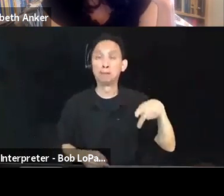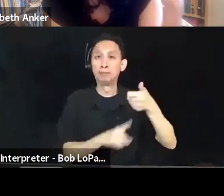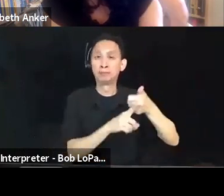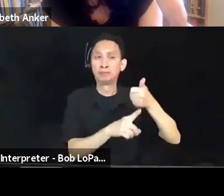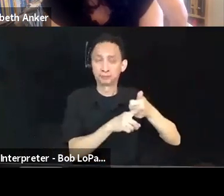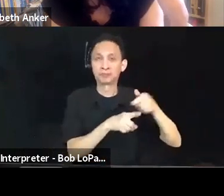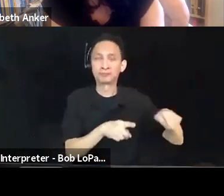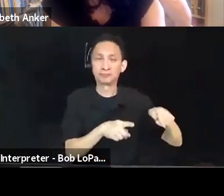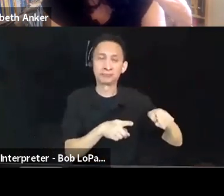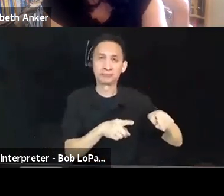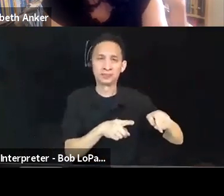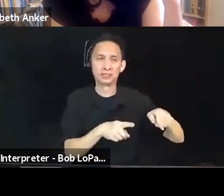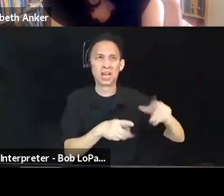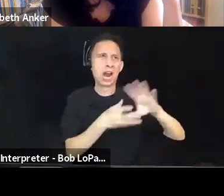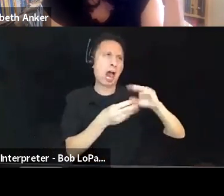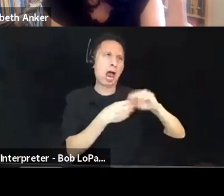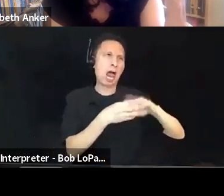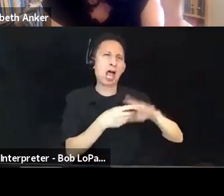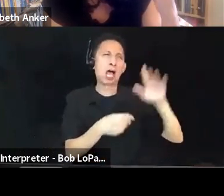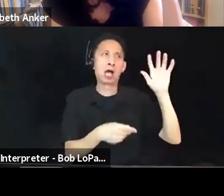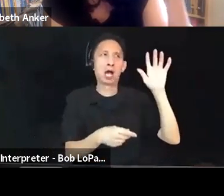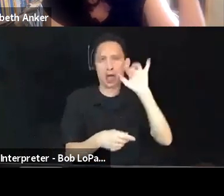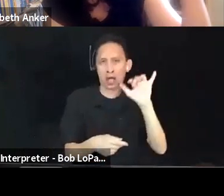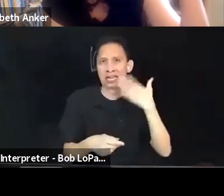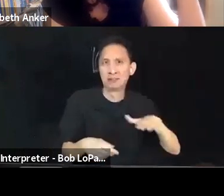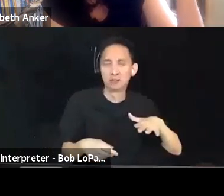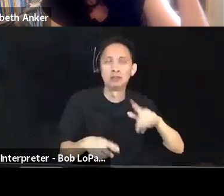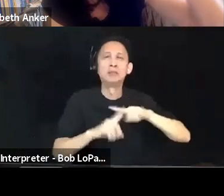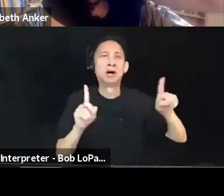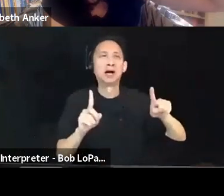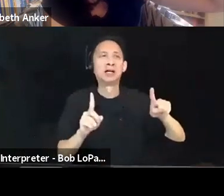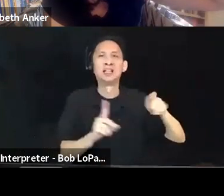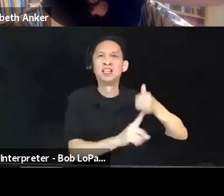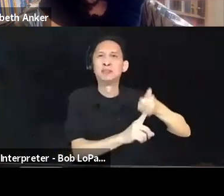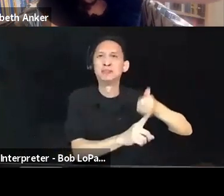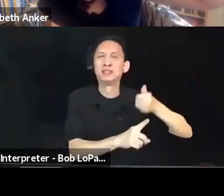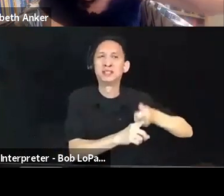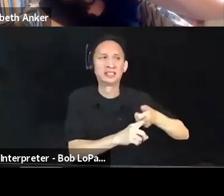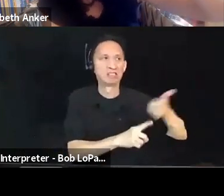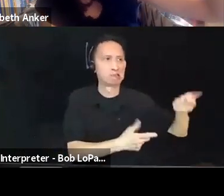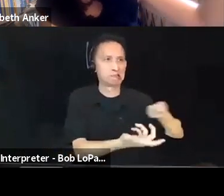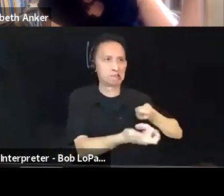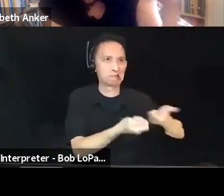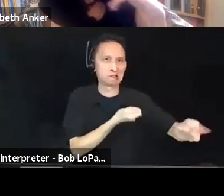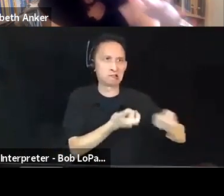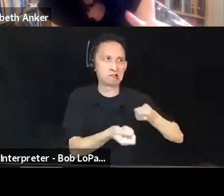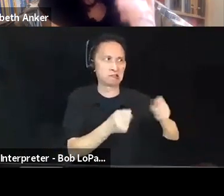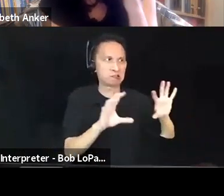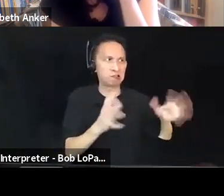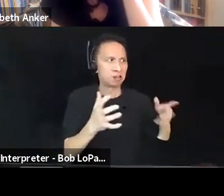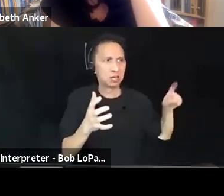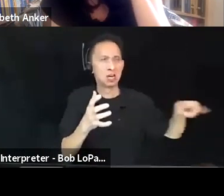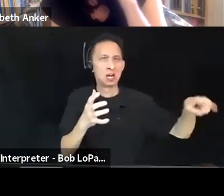the kind of figuration of evil, though he's also just catalyzes, or at least maybe congeals, a whole host of problems